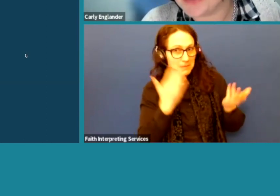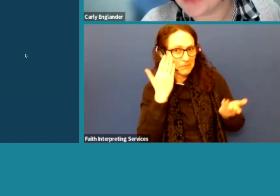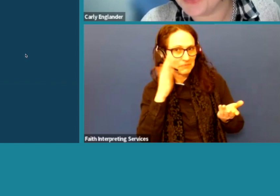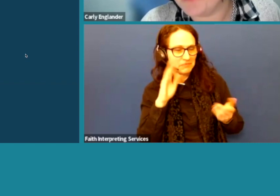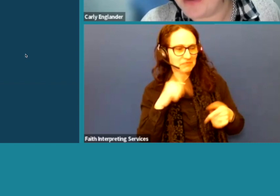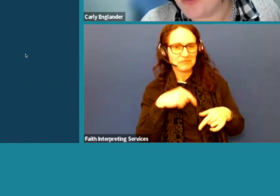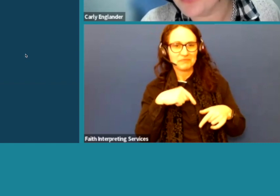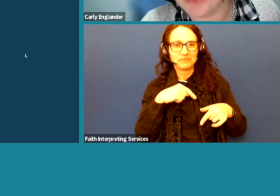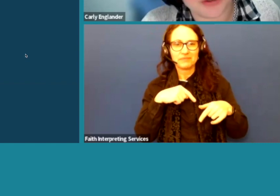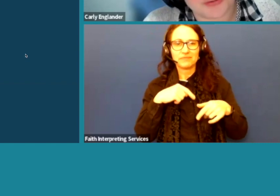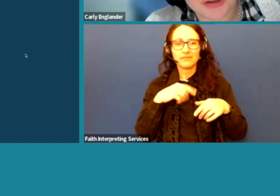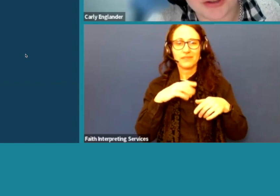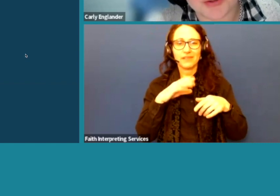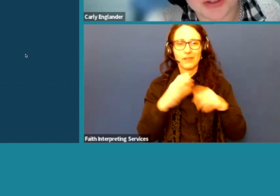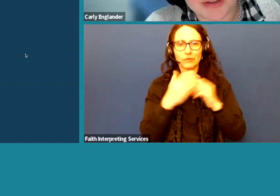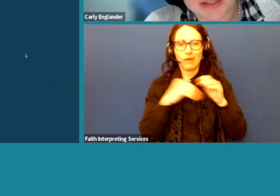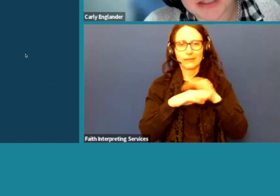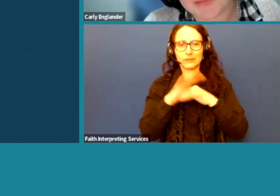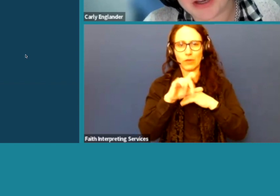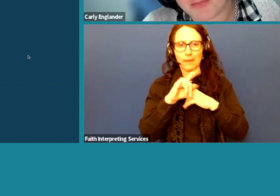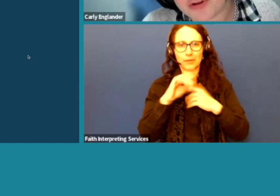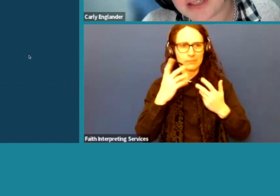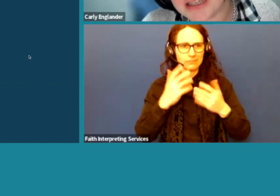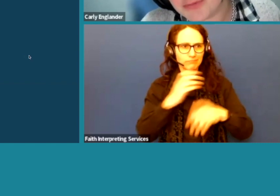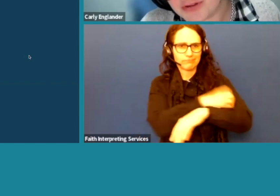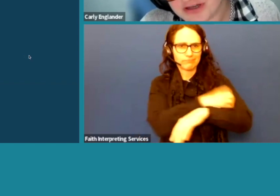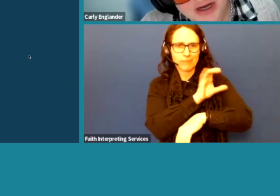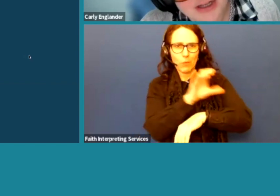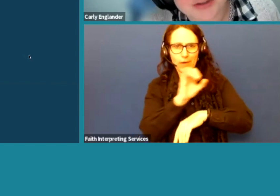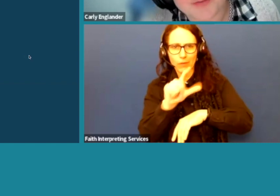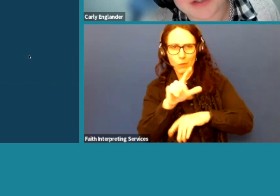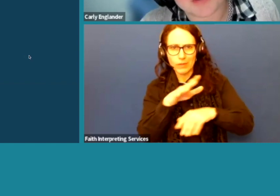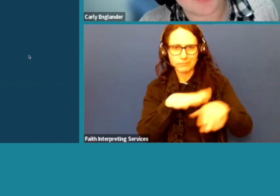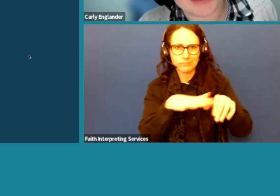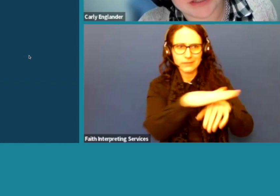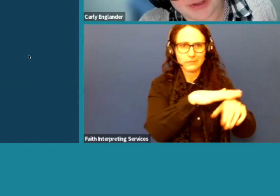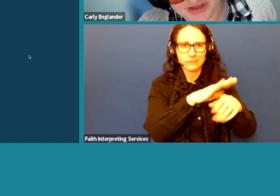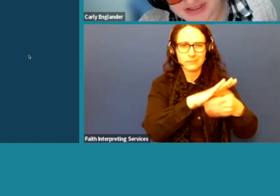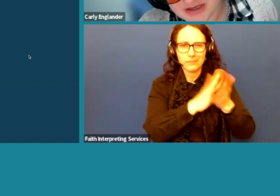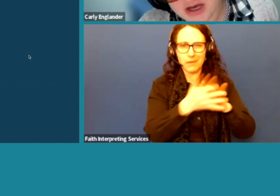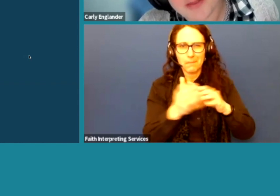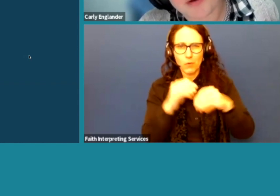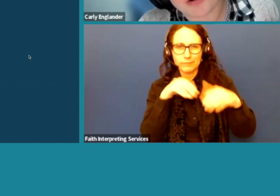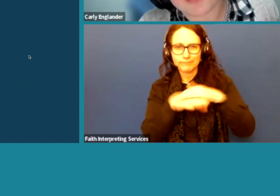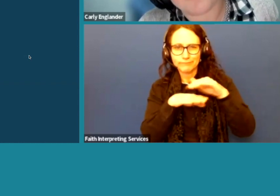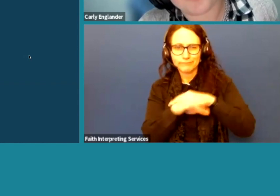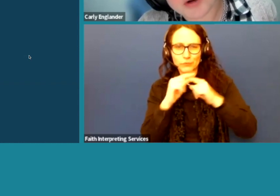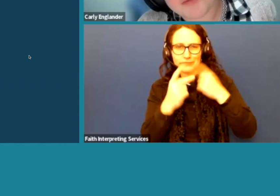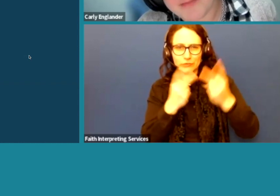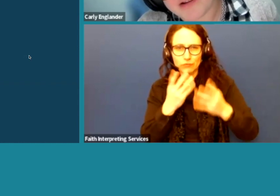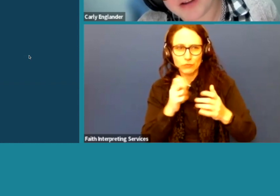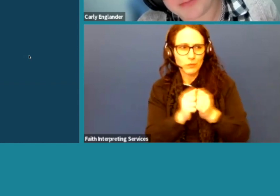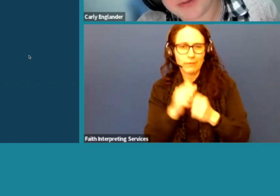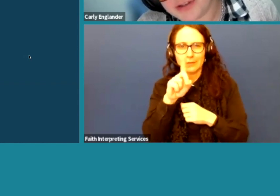mission is to empower Illinois cultural spaces to become more accessible to visitors with disabilities. There are